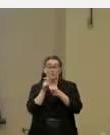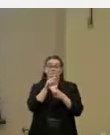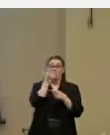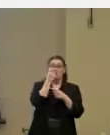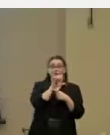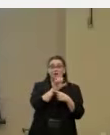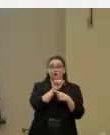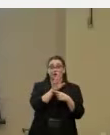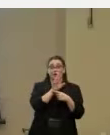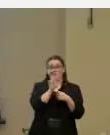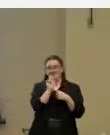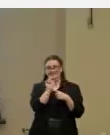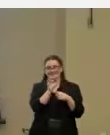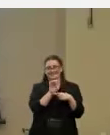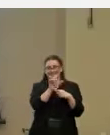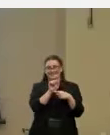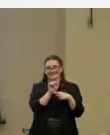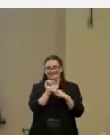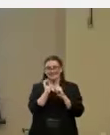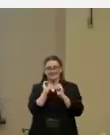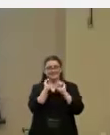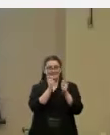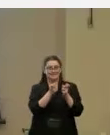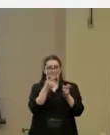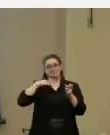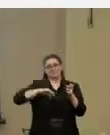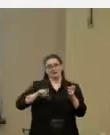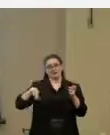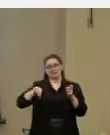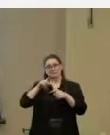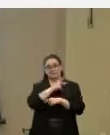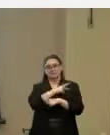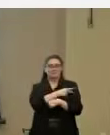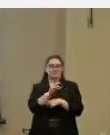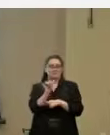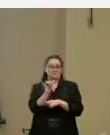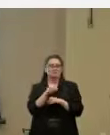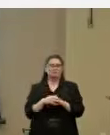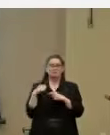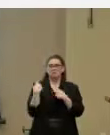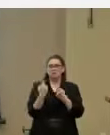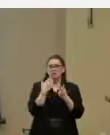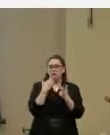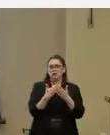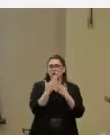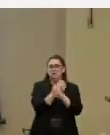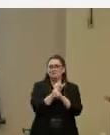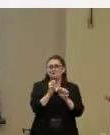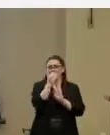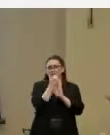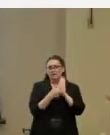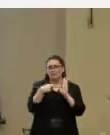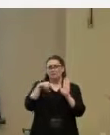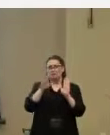T-cell application would be really beneficial for these. They've shown a pretty good safety profile, which I'll talk